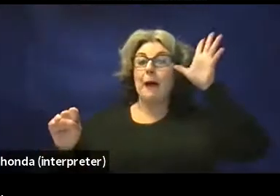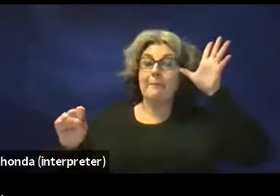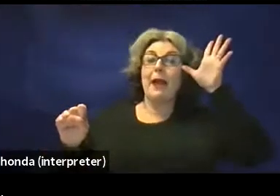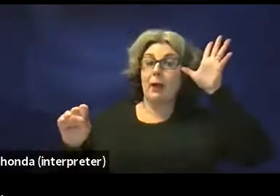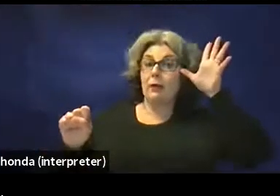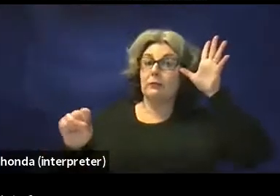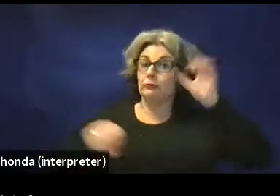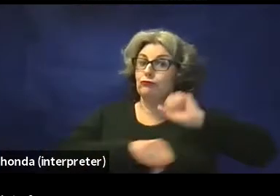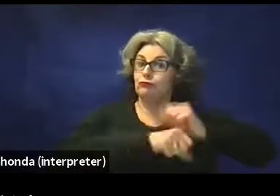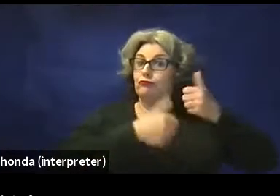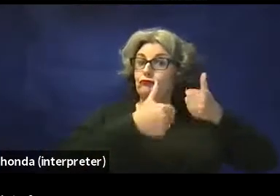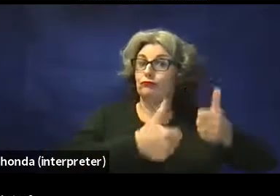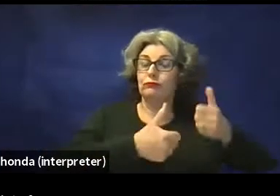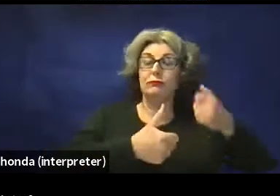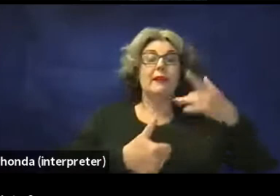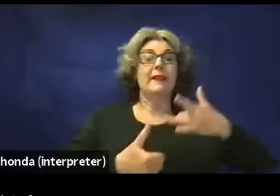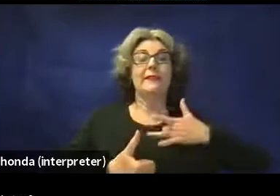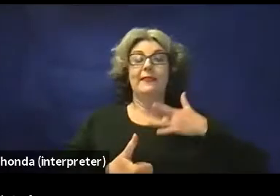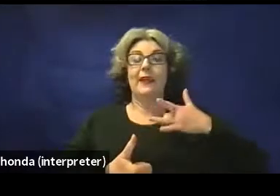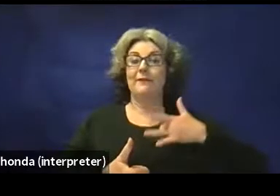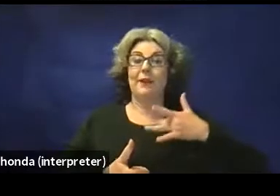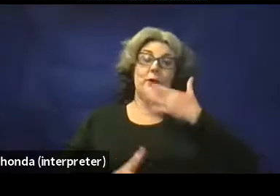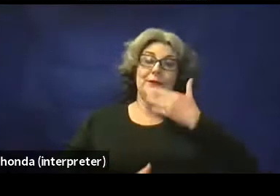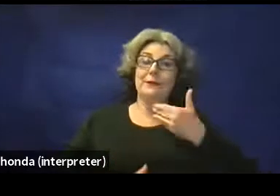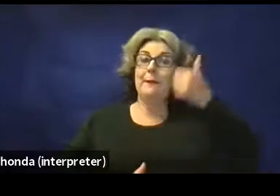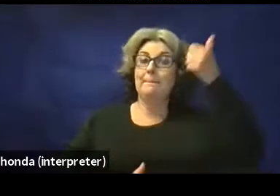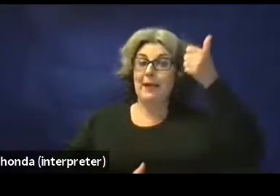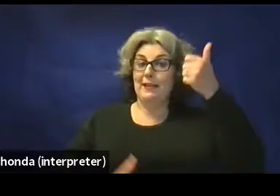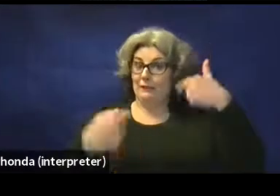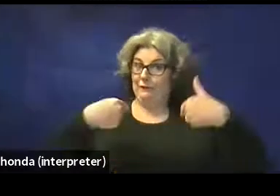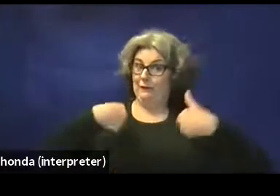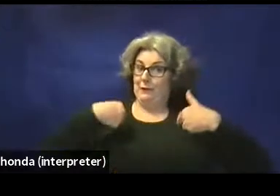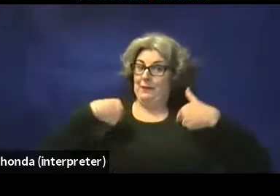doing what they felt was the best for